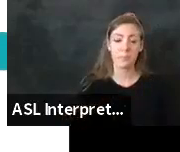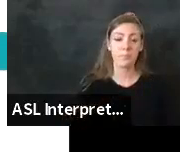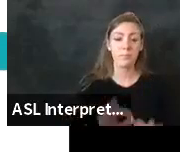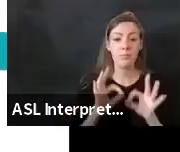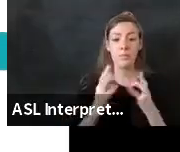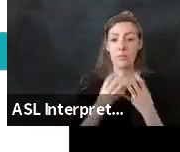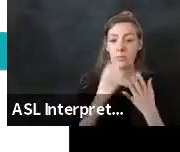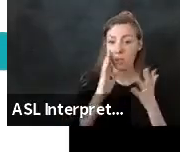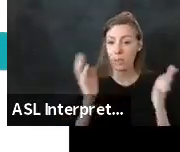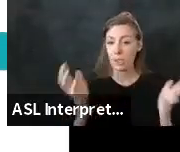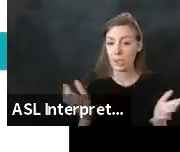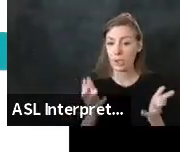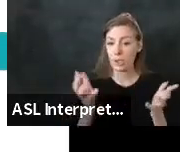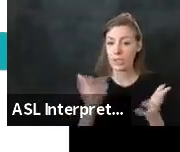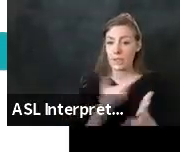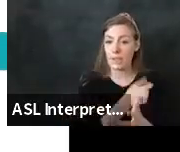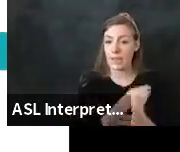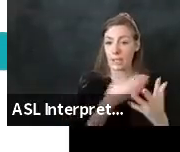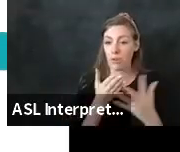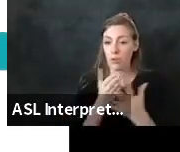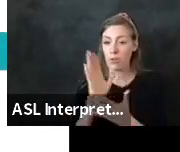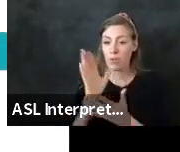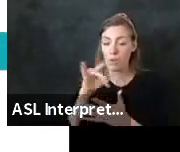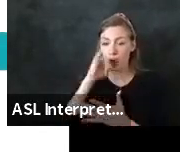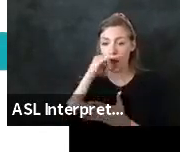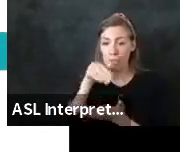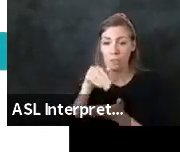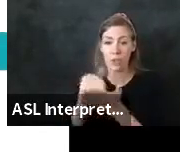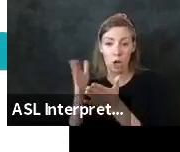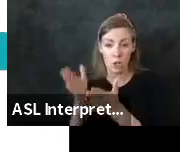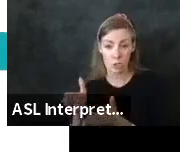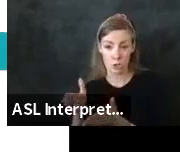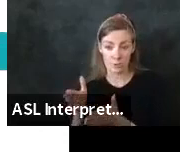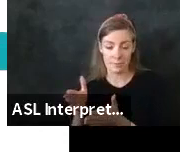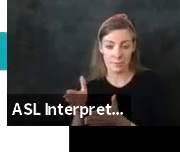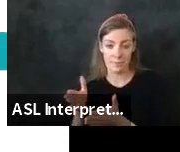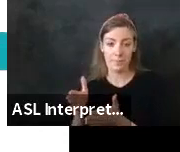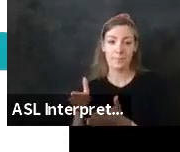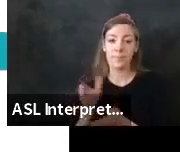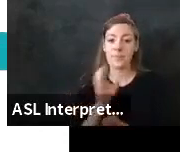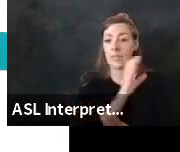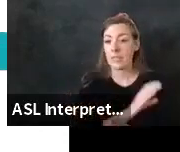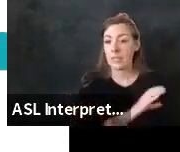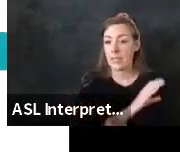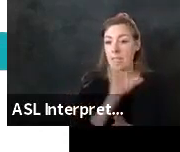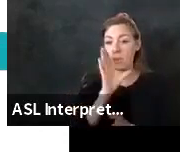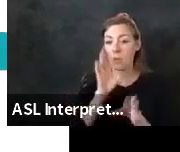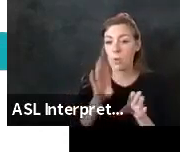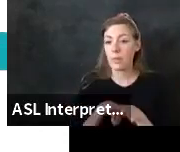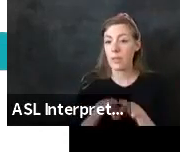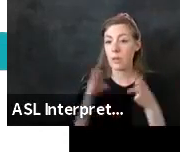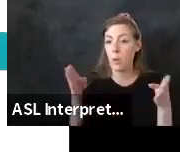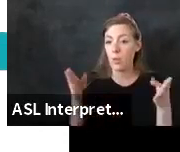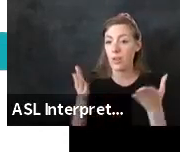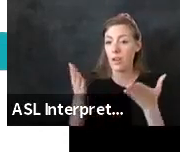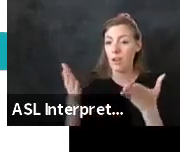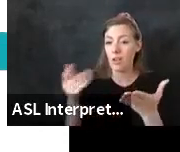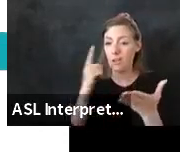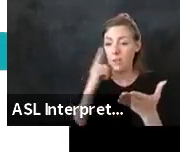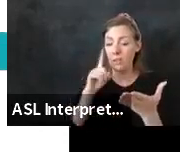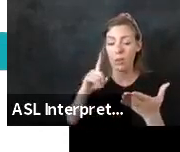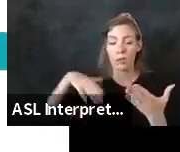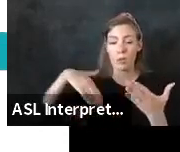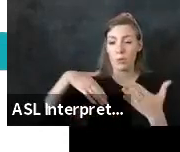encouraged to be vaccinated through their local pediatrician healthcare provider. Clinics will be offered to those without convenient or affordable access